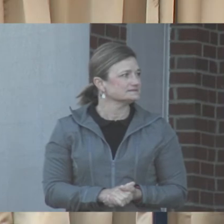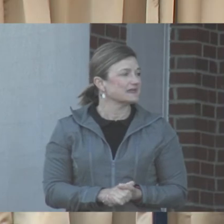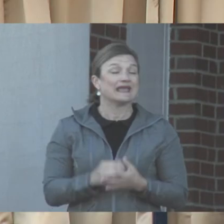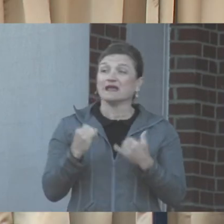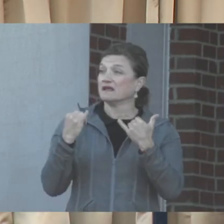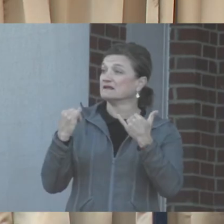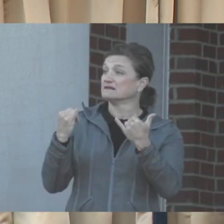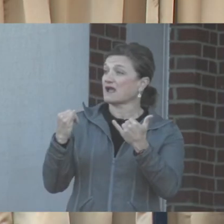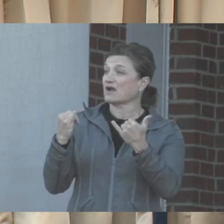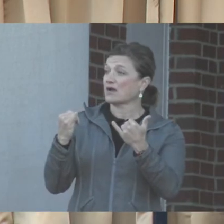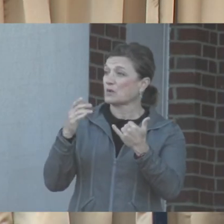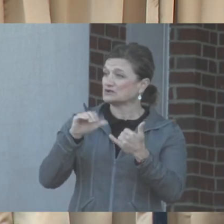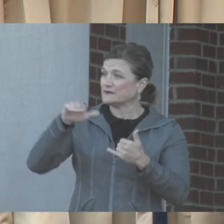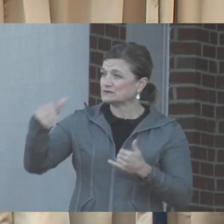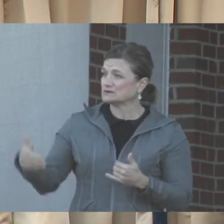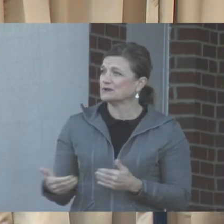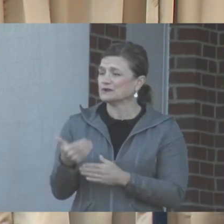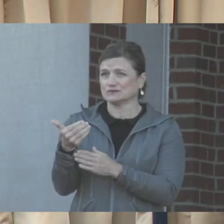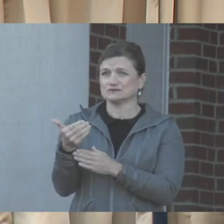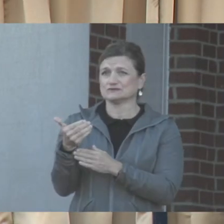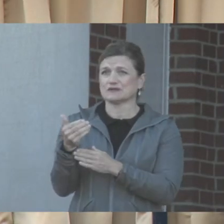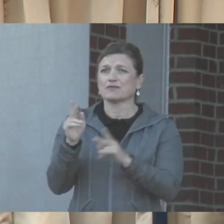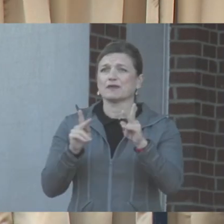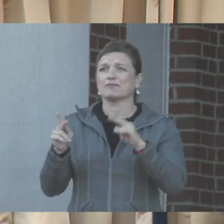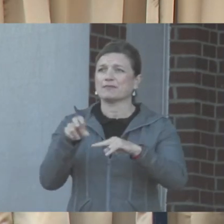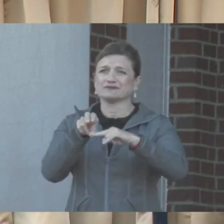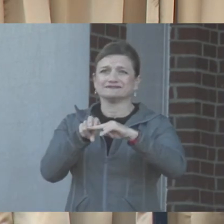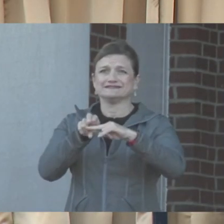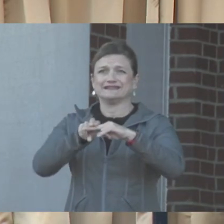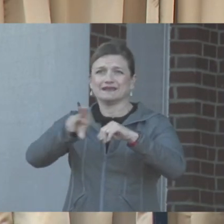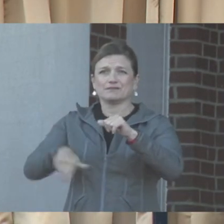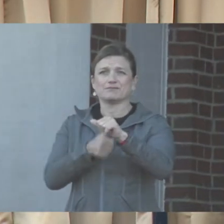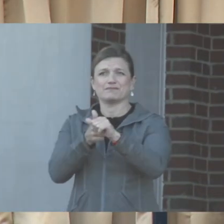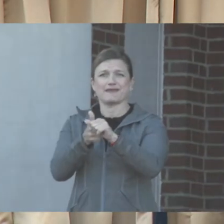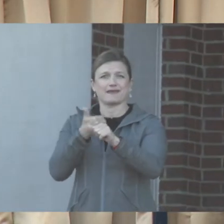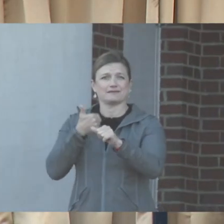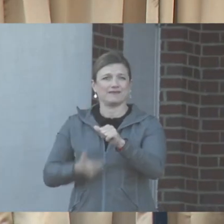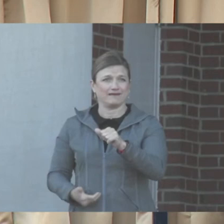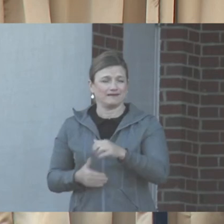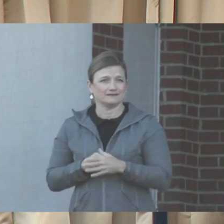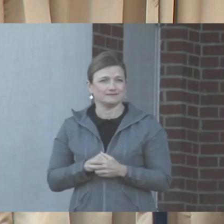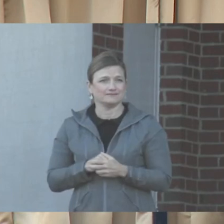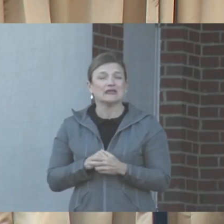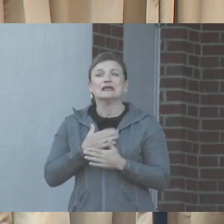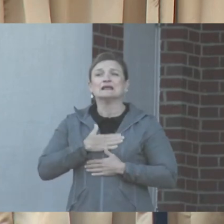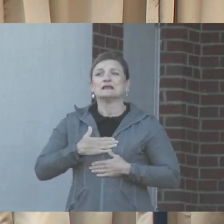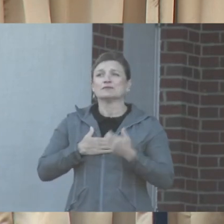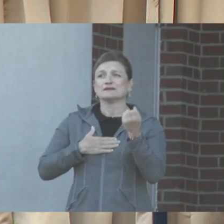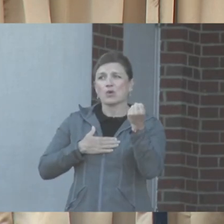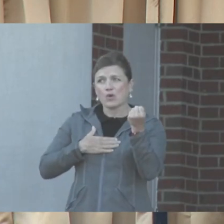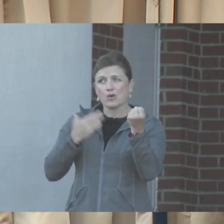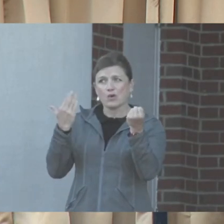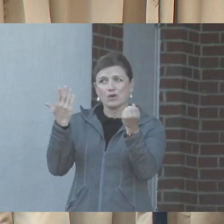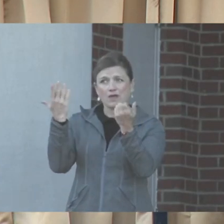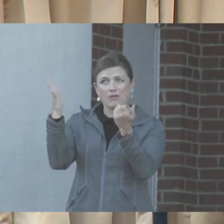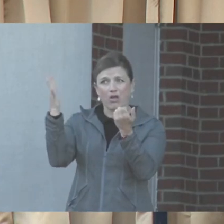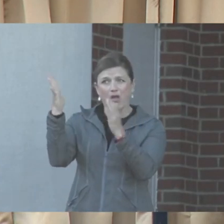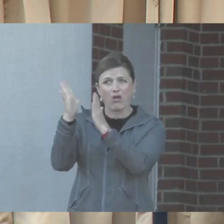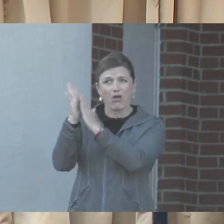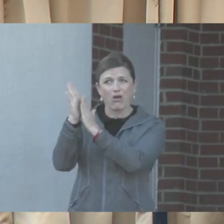Now let me introduce those seated behind me. Hold your applause until they have all